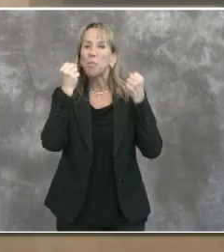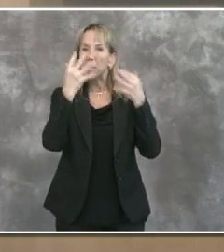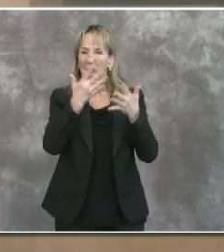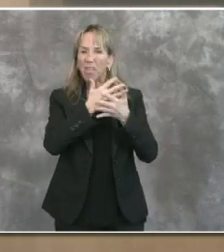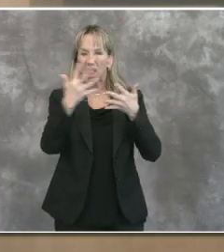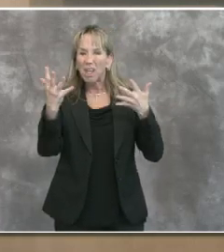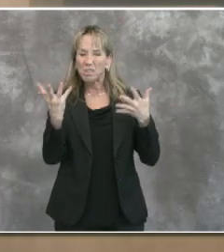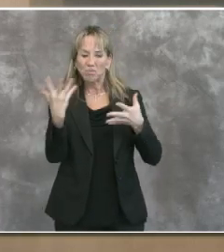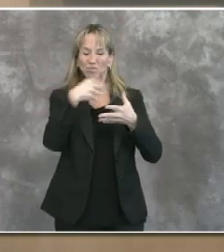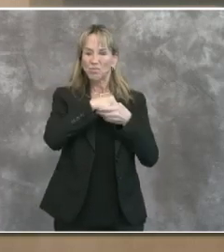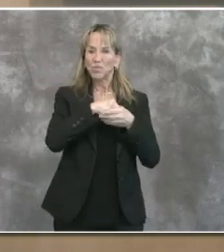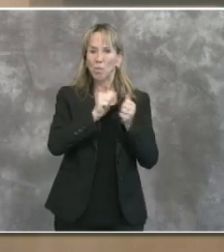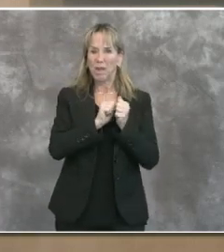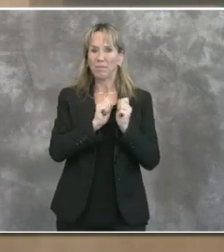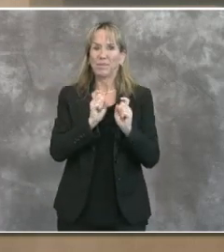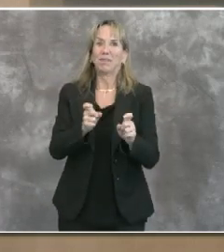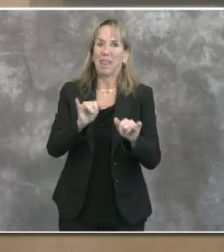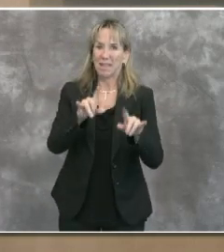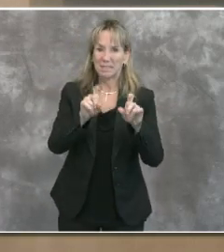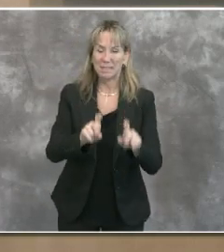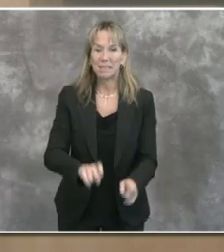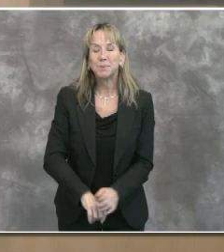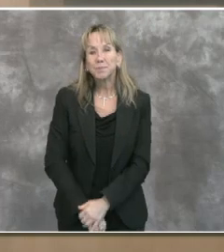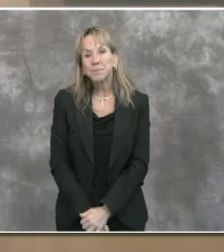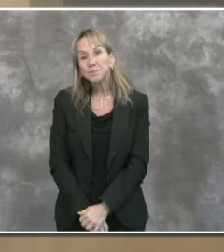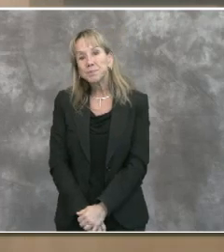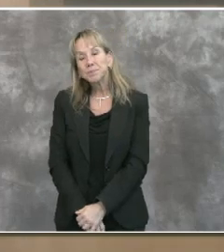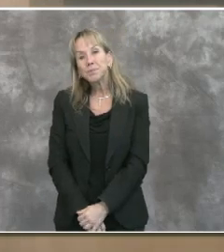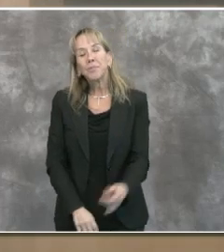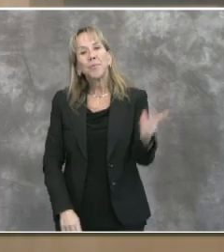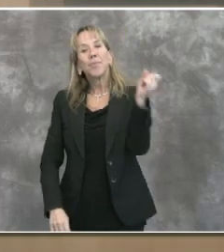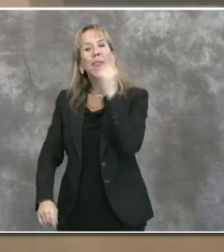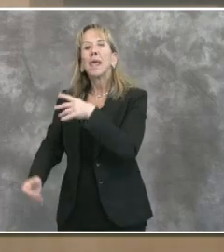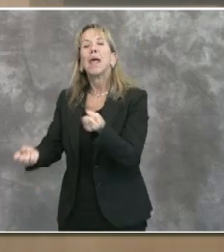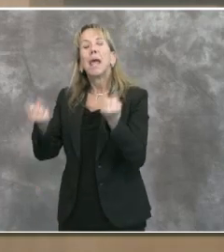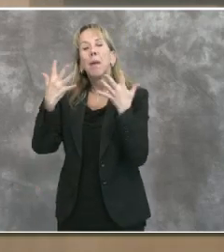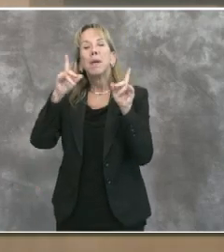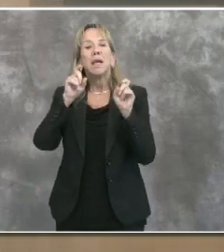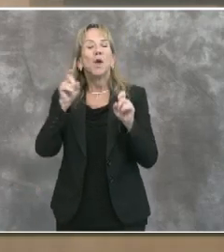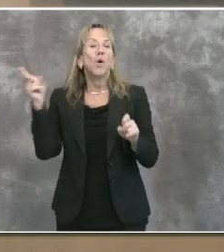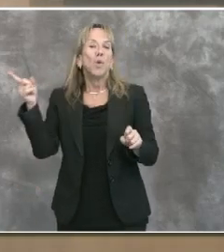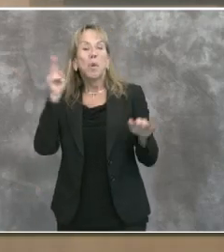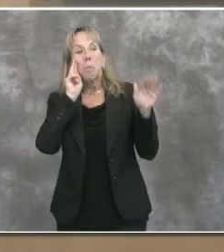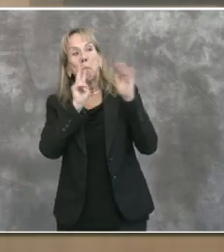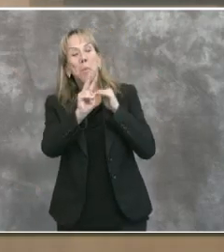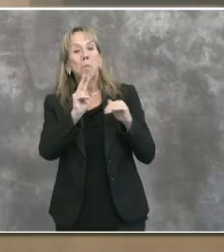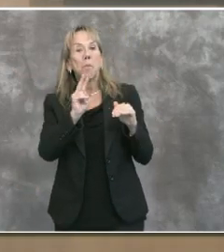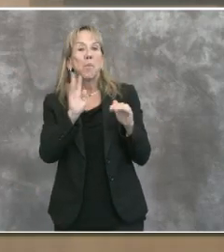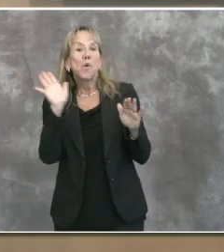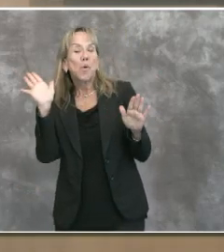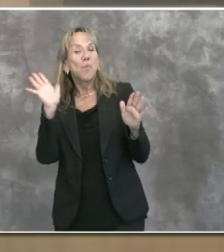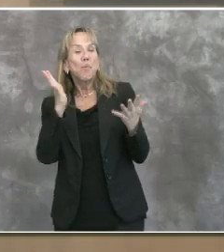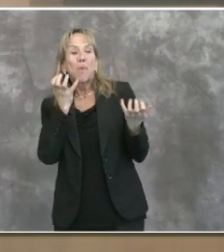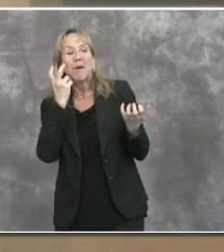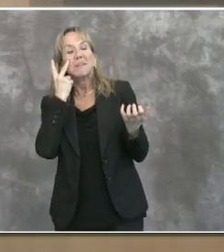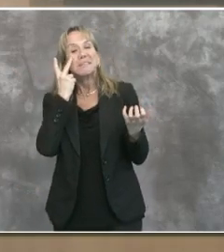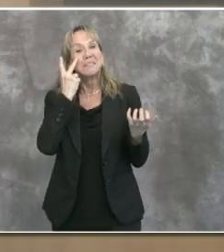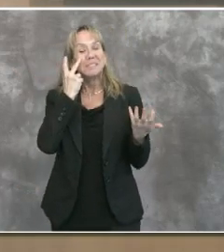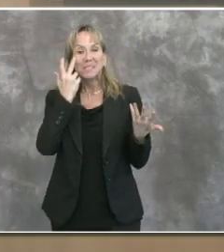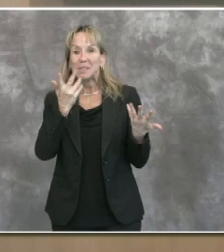of the specific machines. How many tests would you like to see a day, to